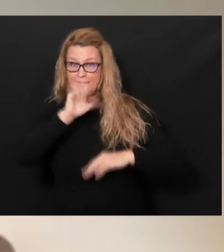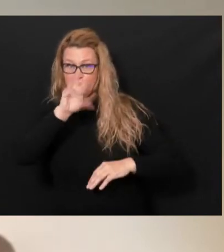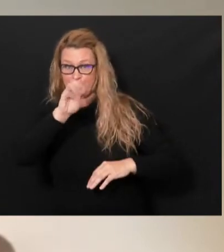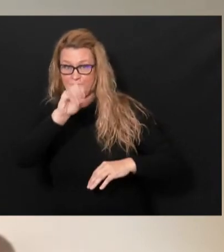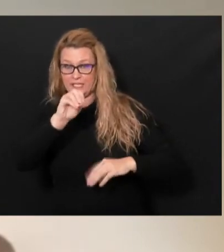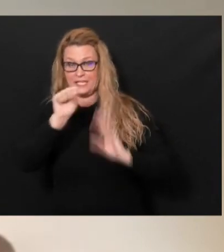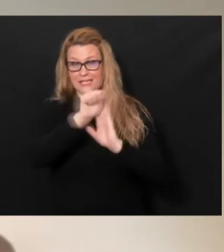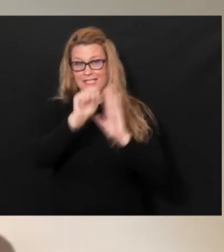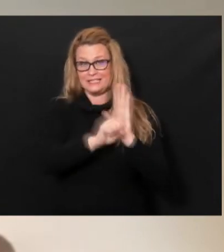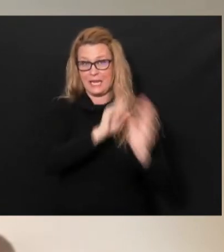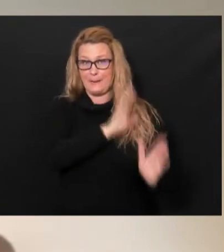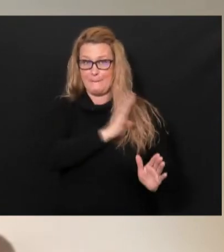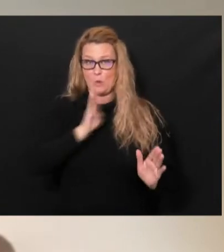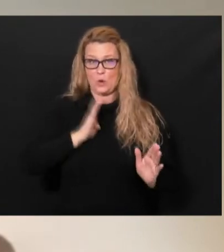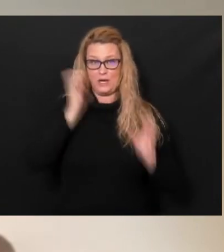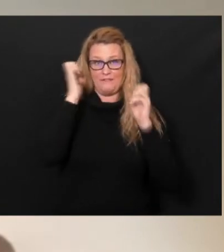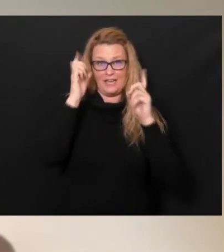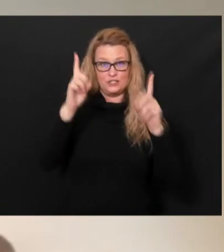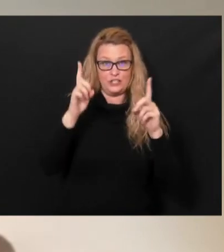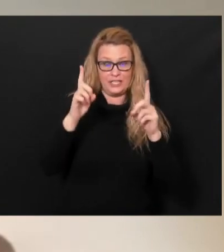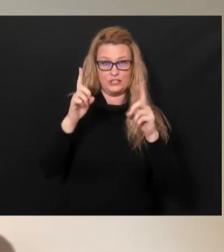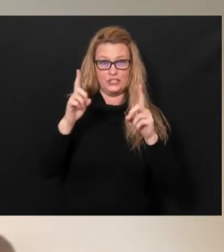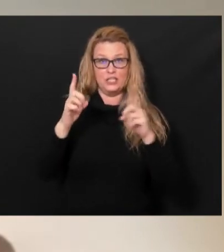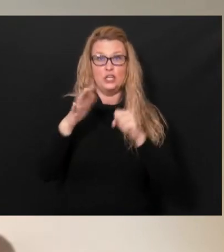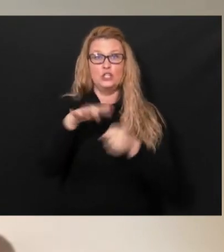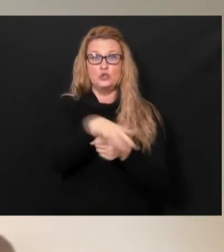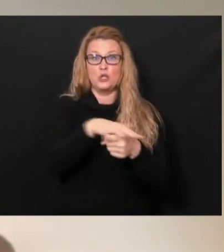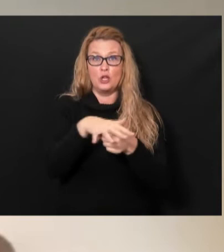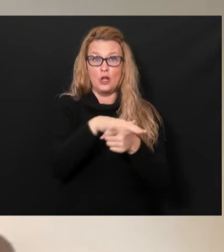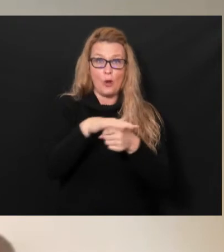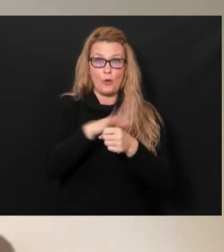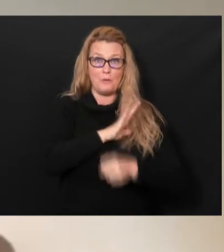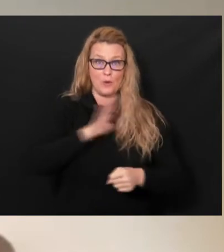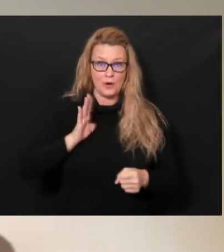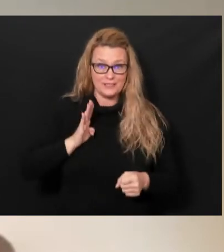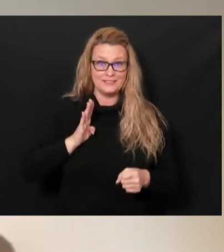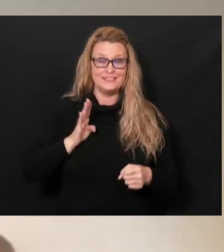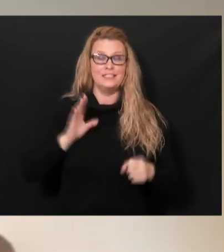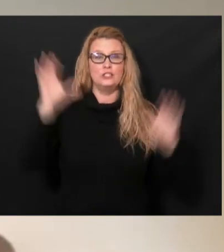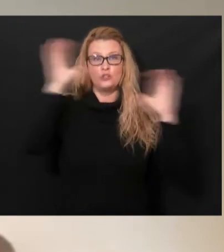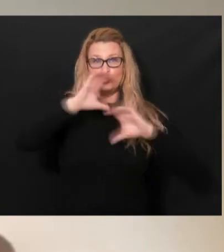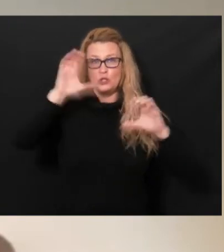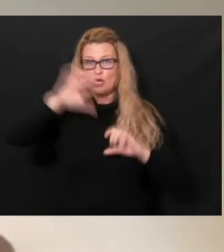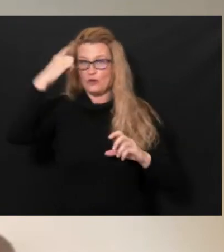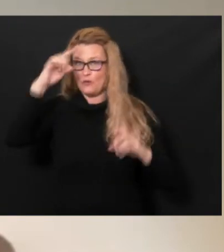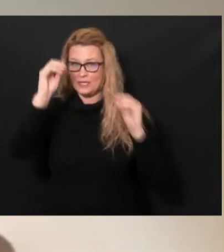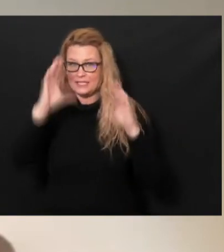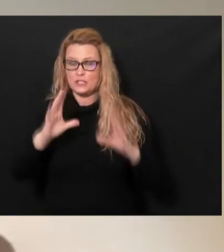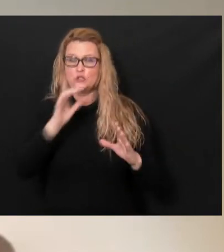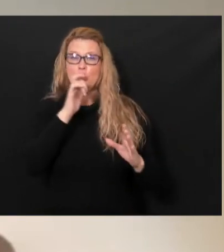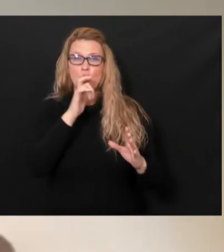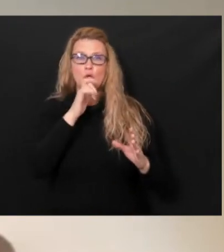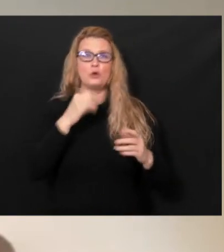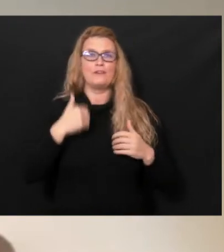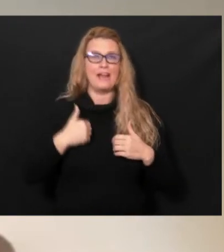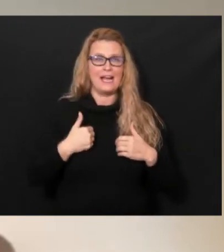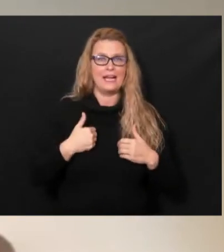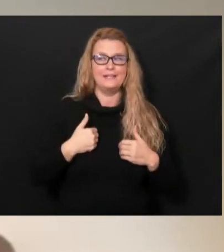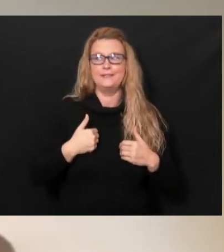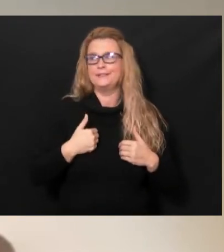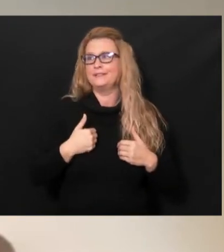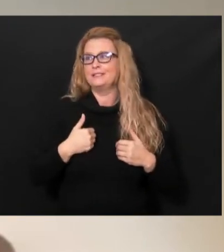of Education to the county boards to also look for teachers who had been given